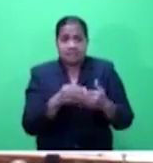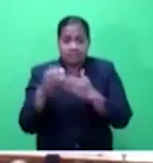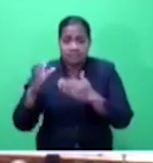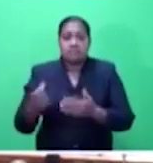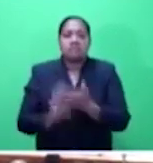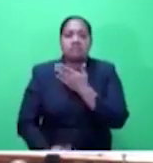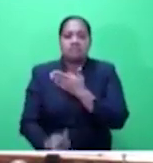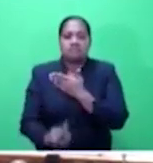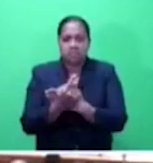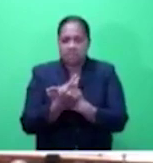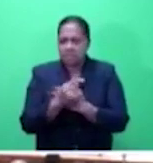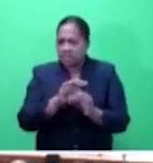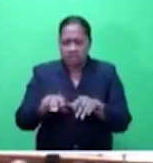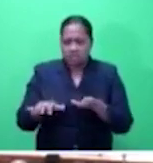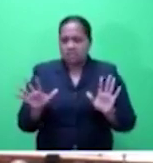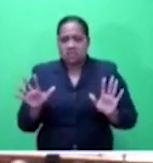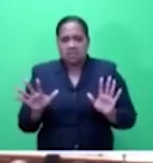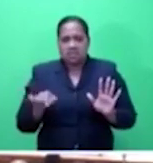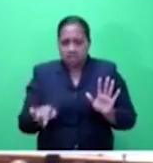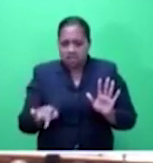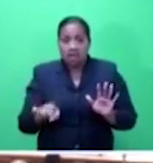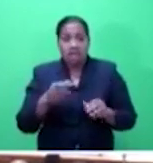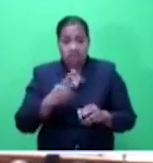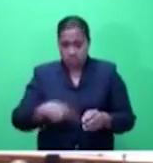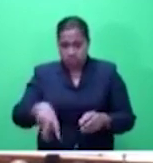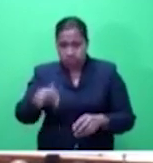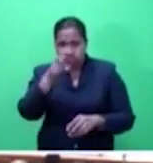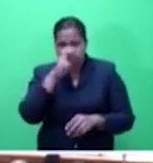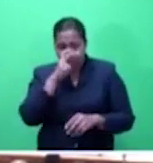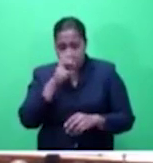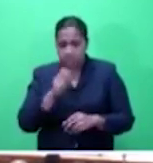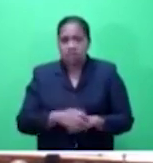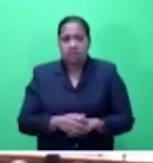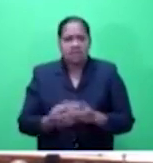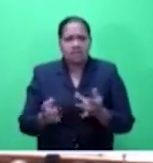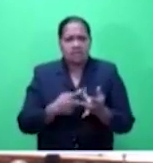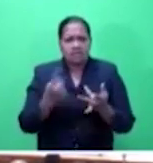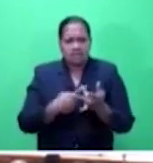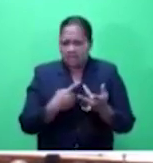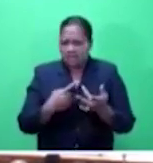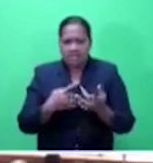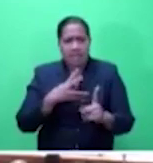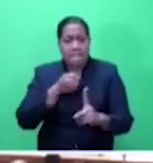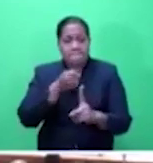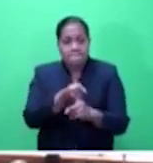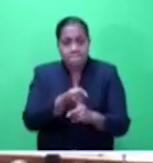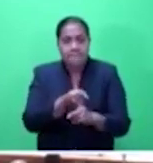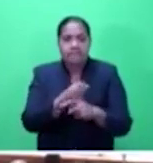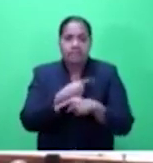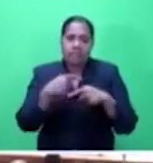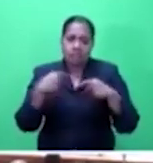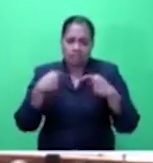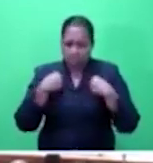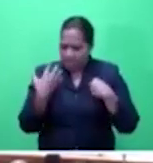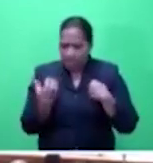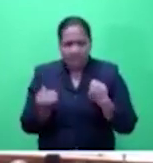the strain of necessary travel restrictions, rightful health concerns, and other unimagined impacts, we are facing a